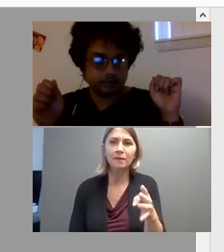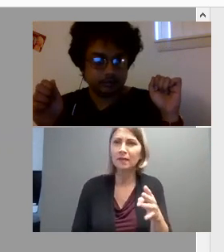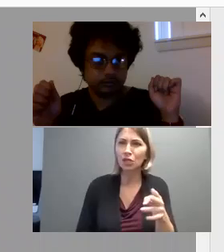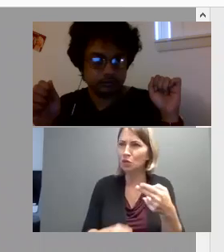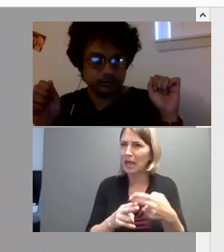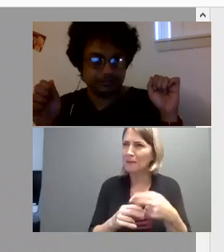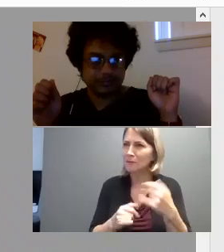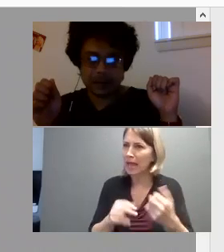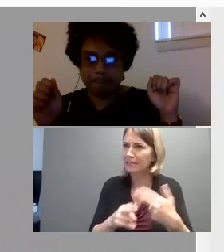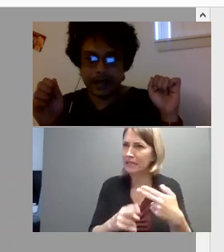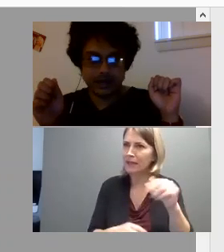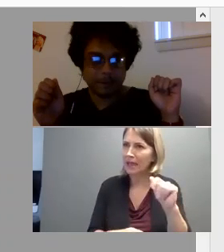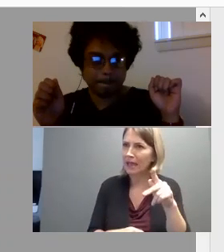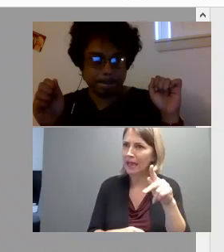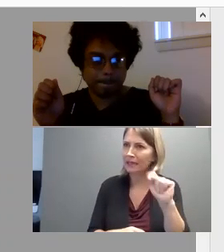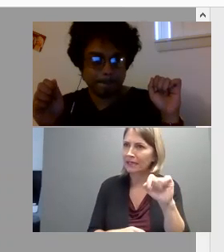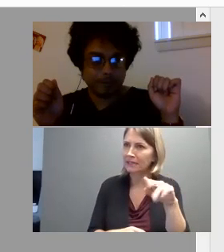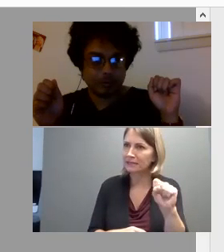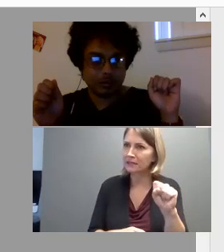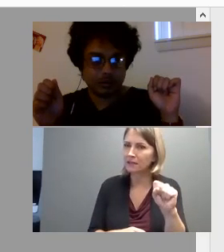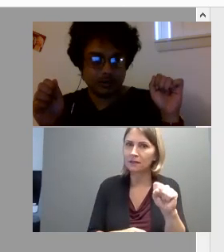Atkins? Brian?